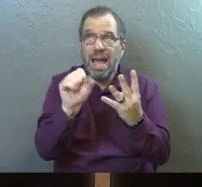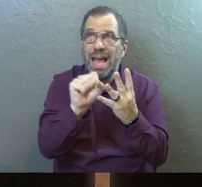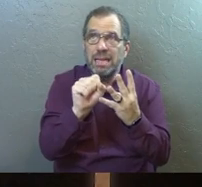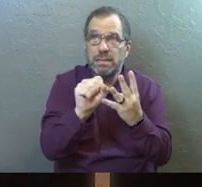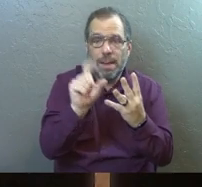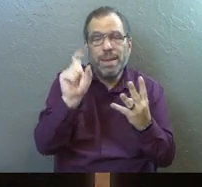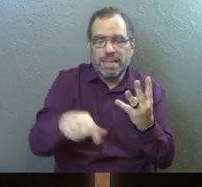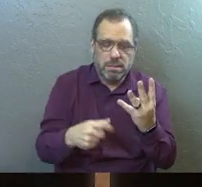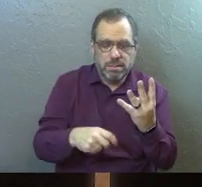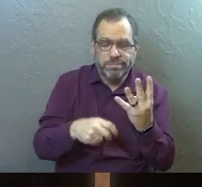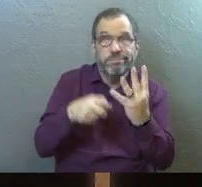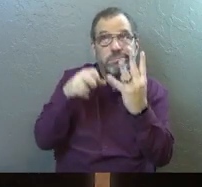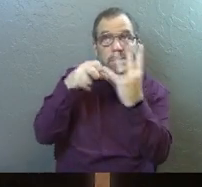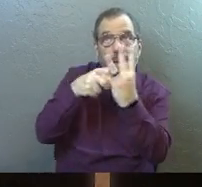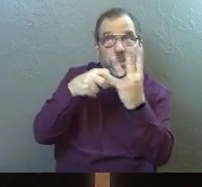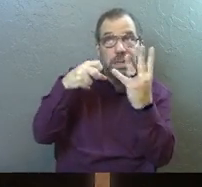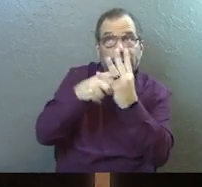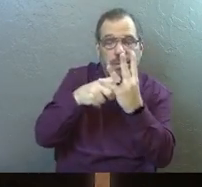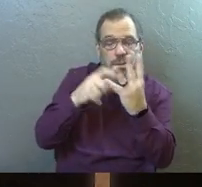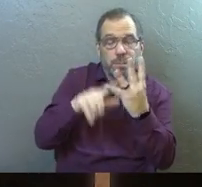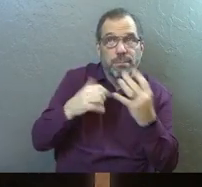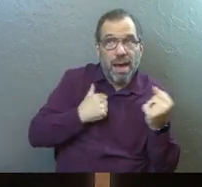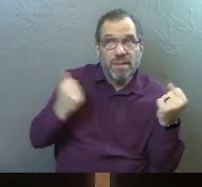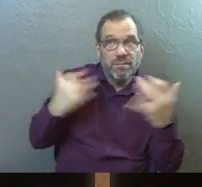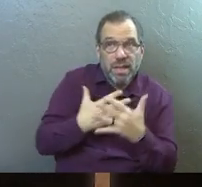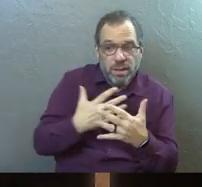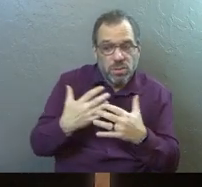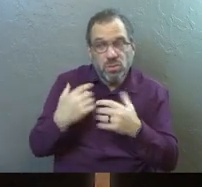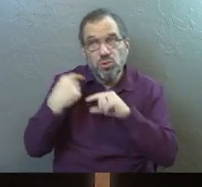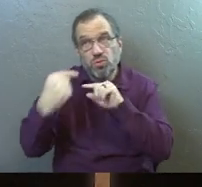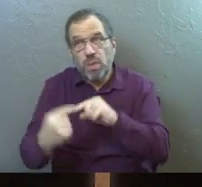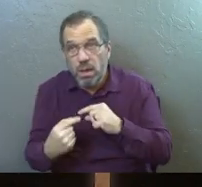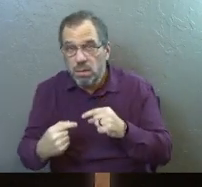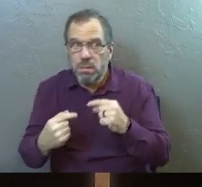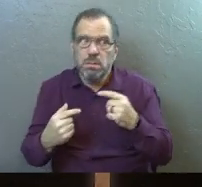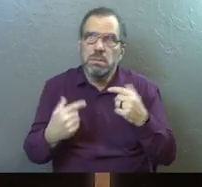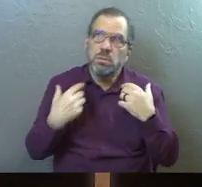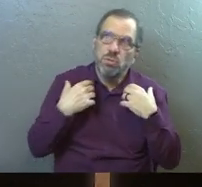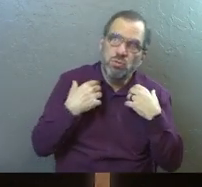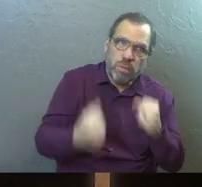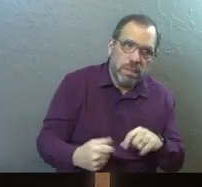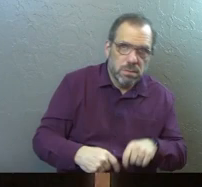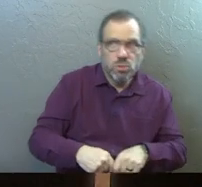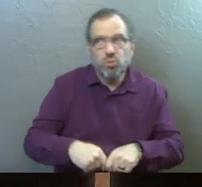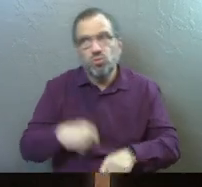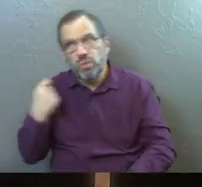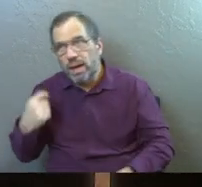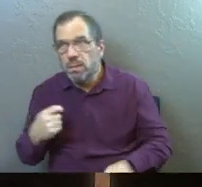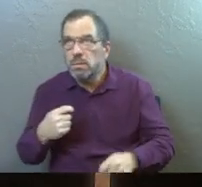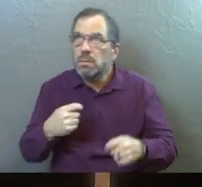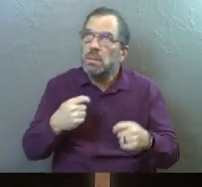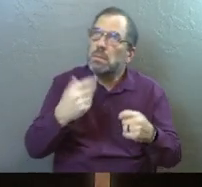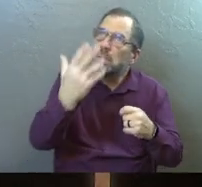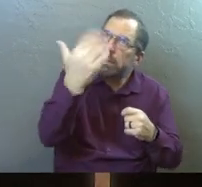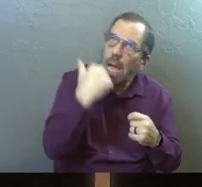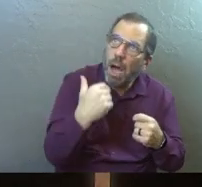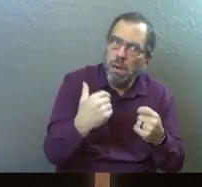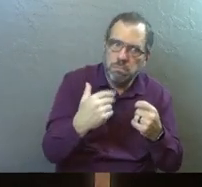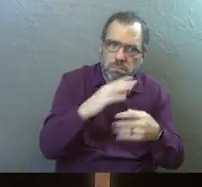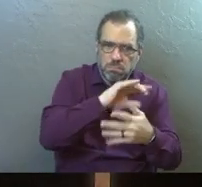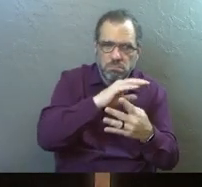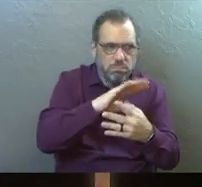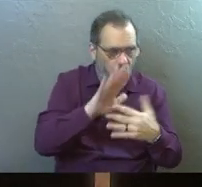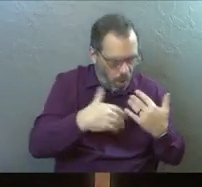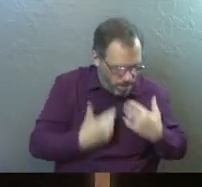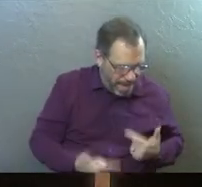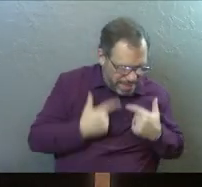here are my needs. Here are my fears, here are my struggles, here are my stresses. God, would you come in to all